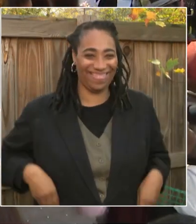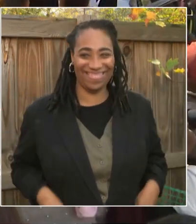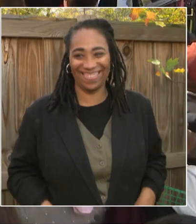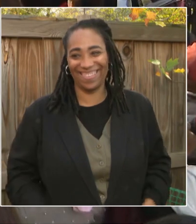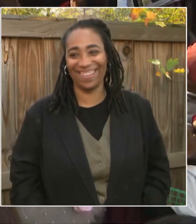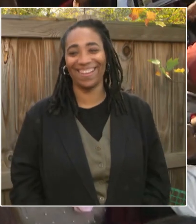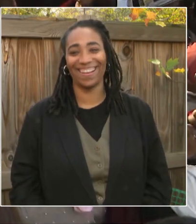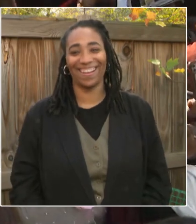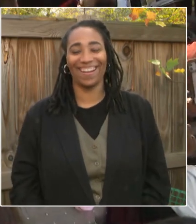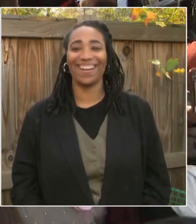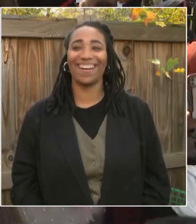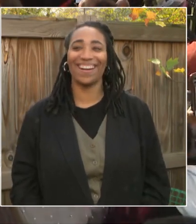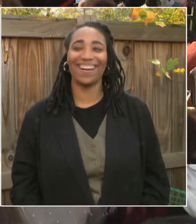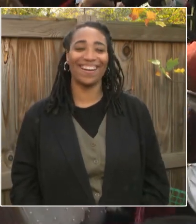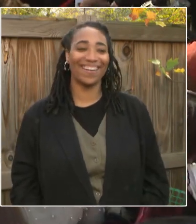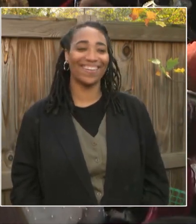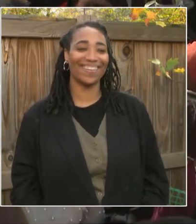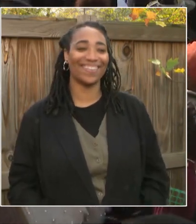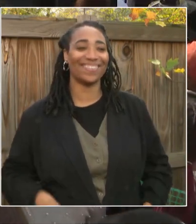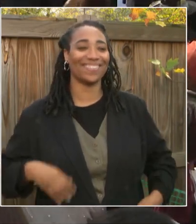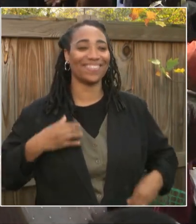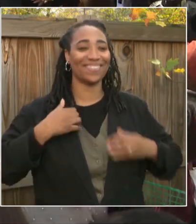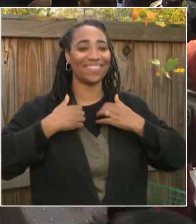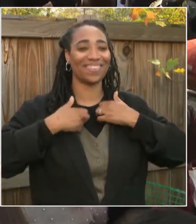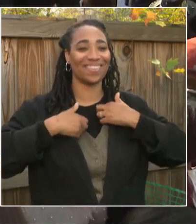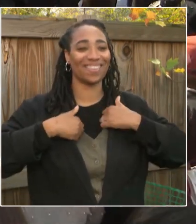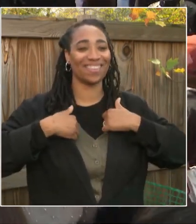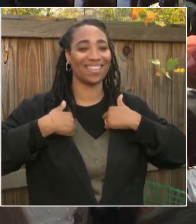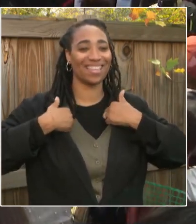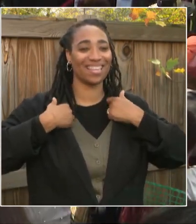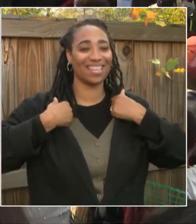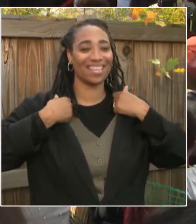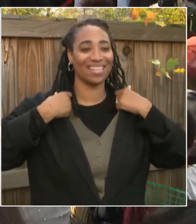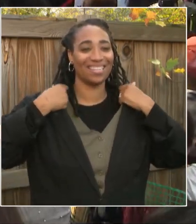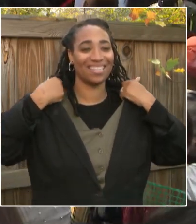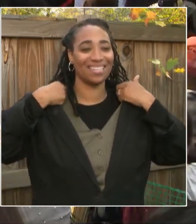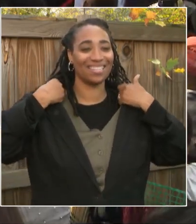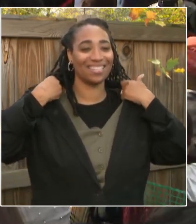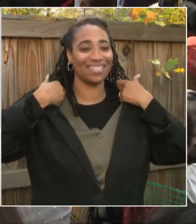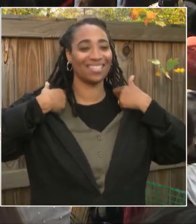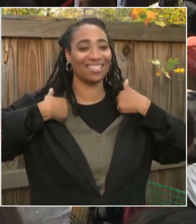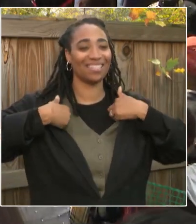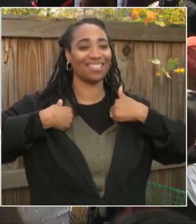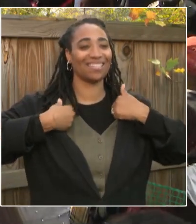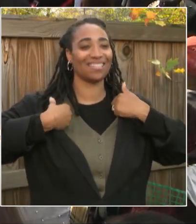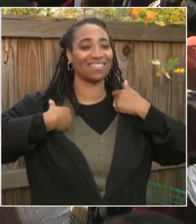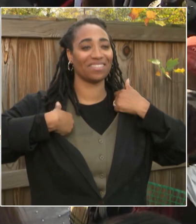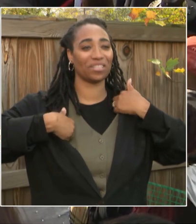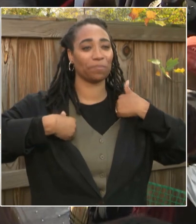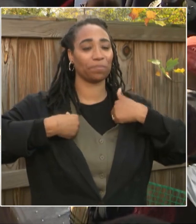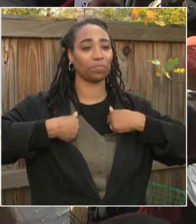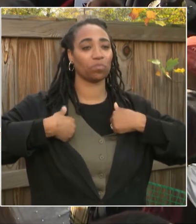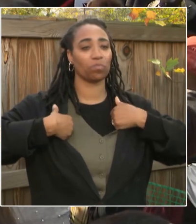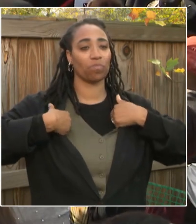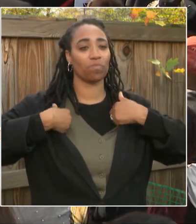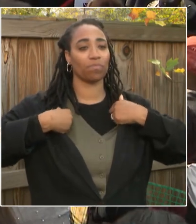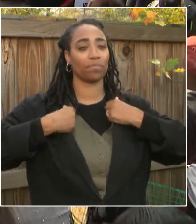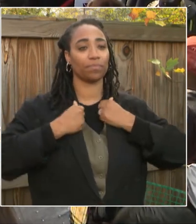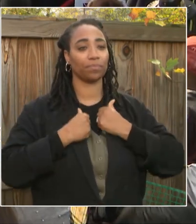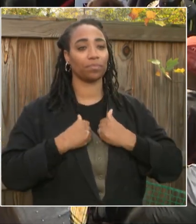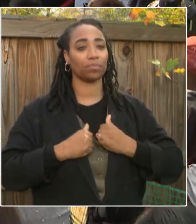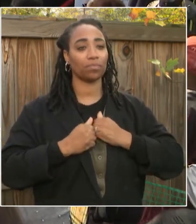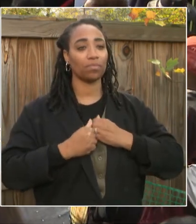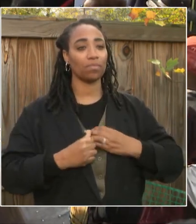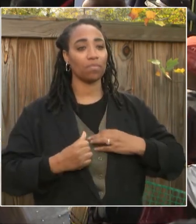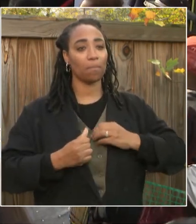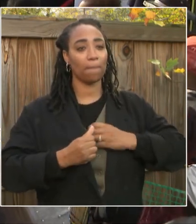in the balcony. Look, I'm going to move this along because we got a whole lot to happen here, and y'all should never give a reverend a microphone, especially a reverend from Southeast